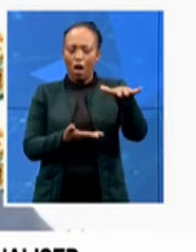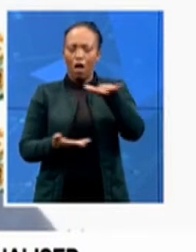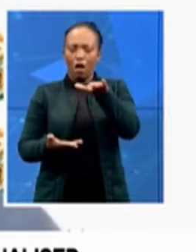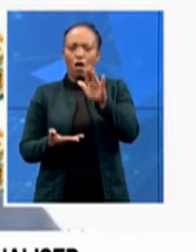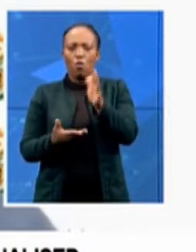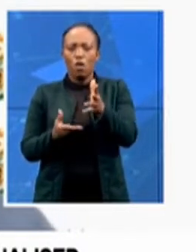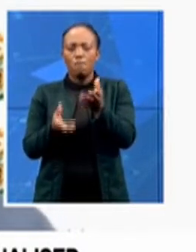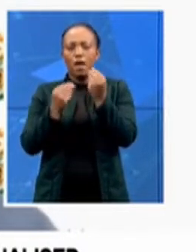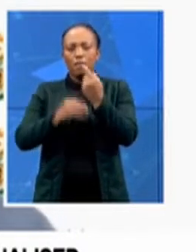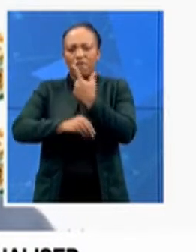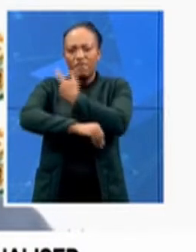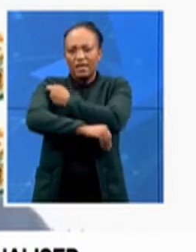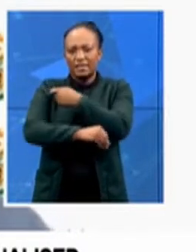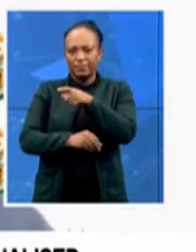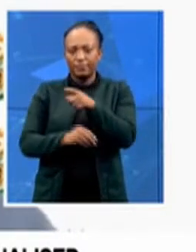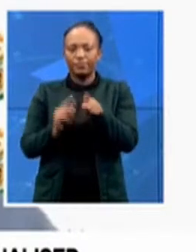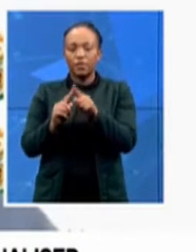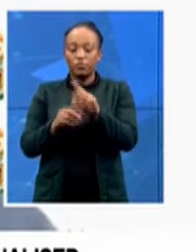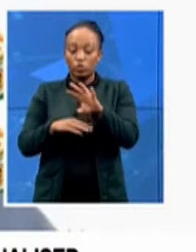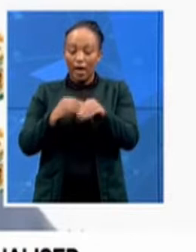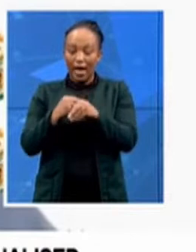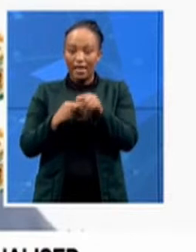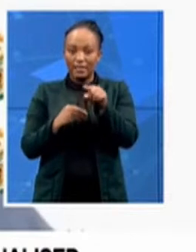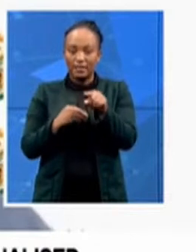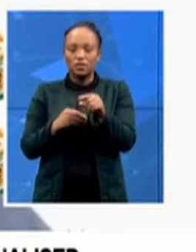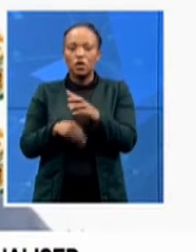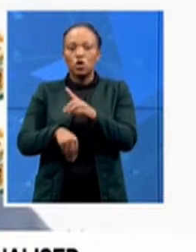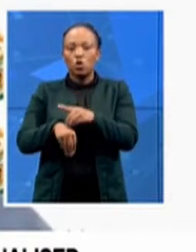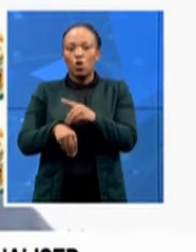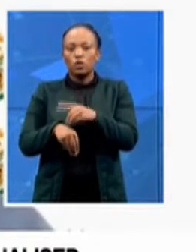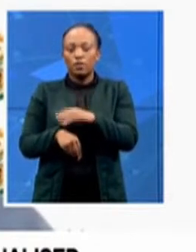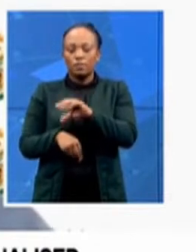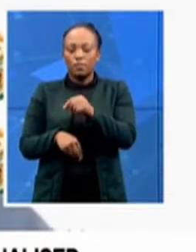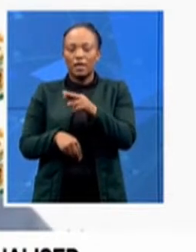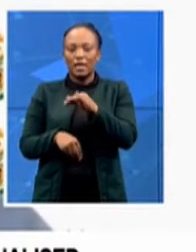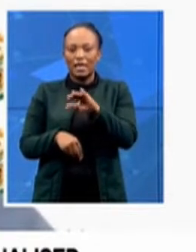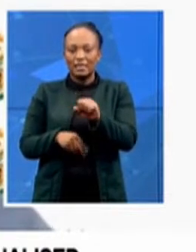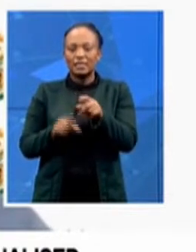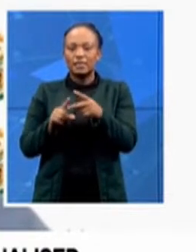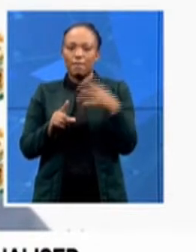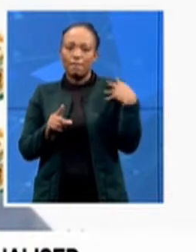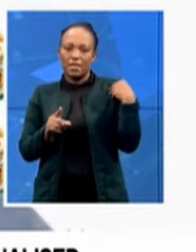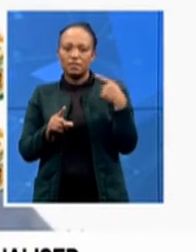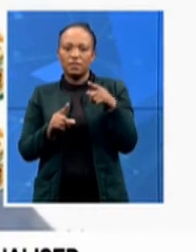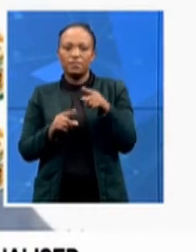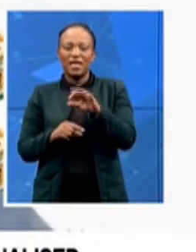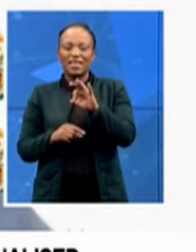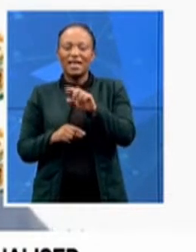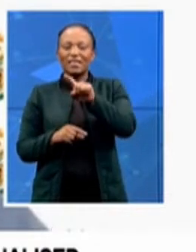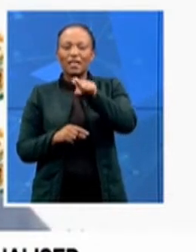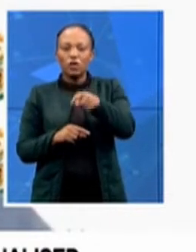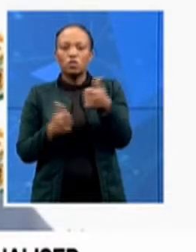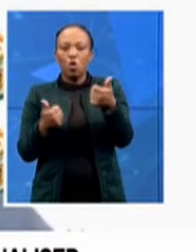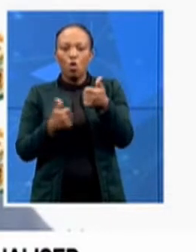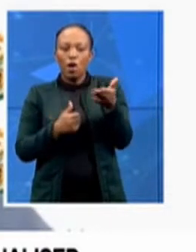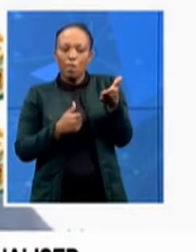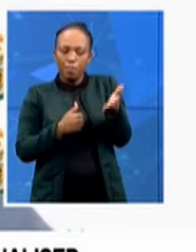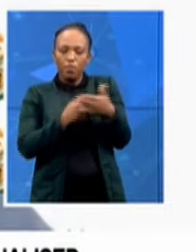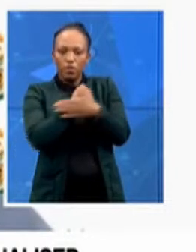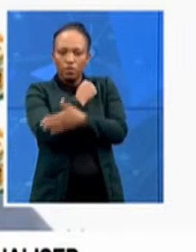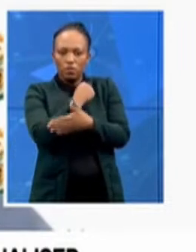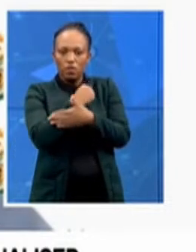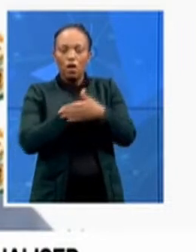by Dr. Crisp and by the minister, the 300,000 is in the country, and we're expecting another 1.2 million Johnson &